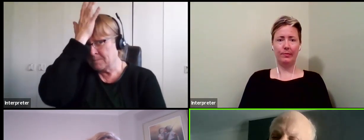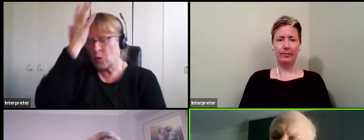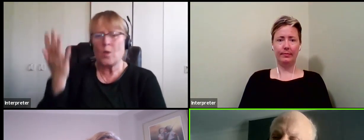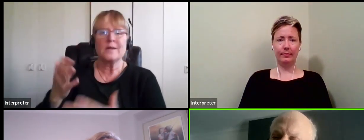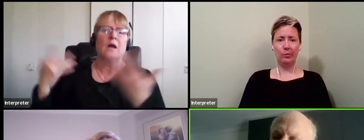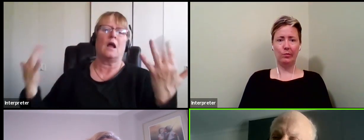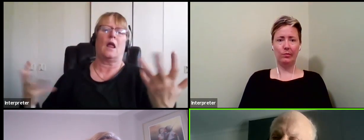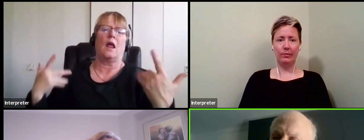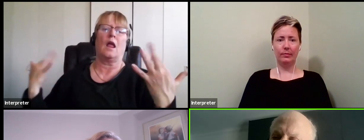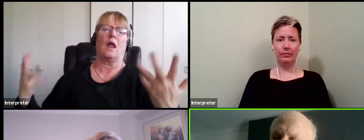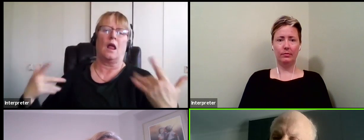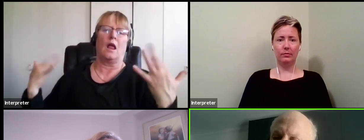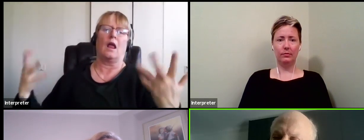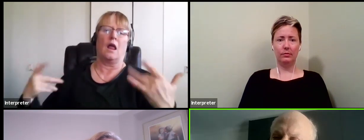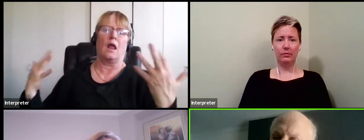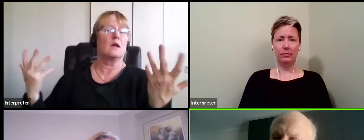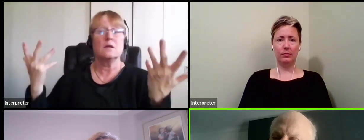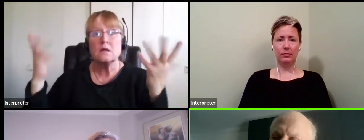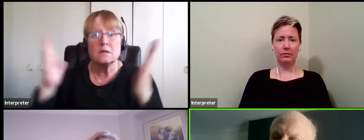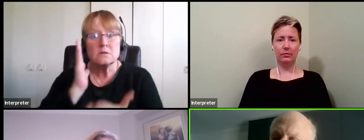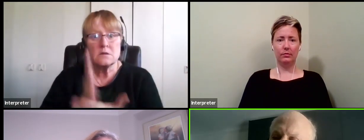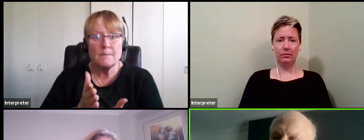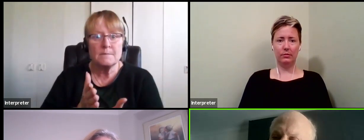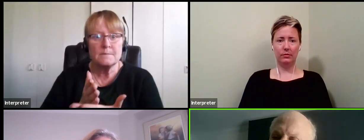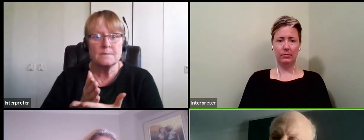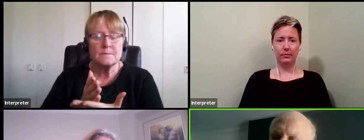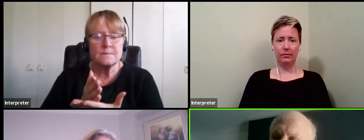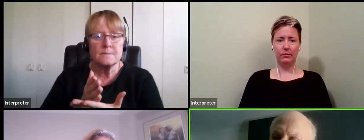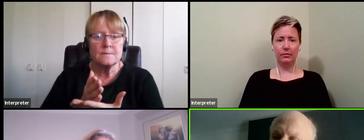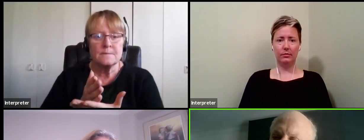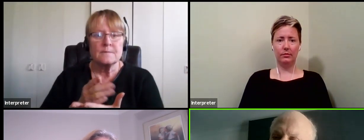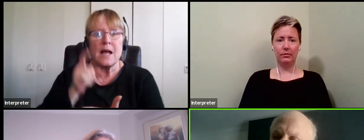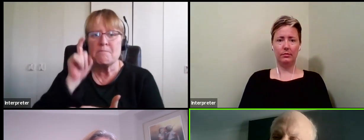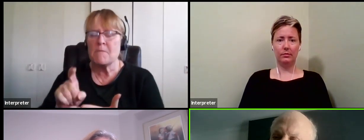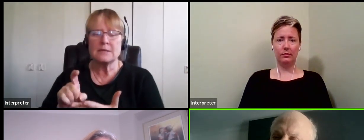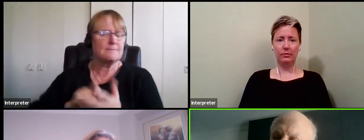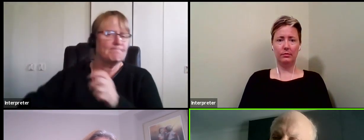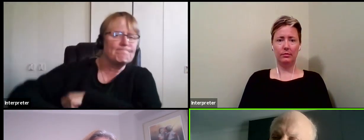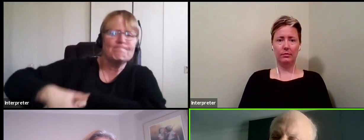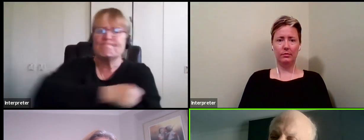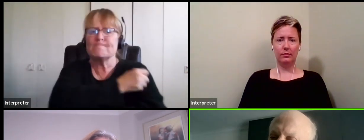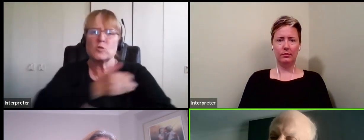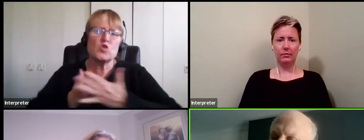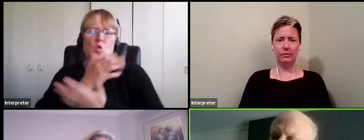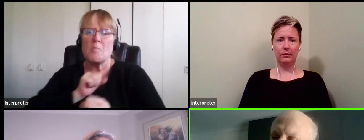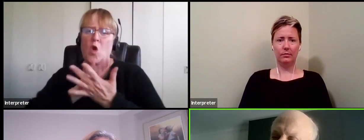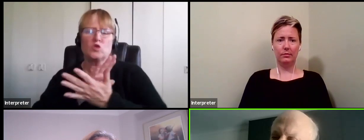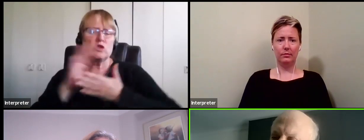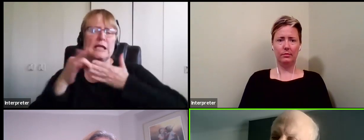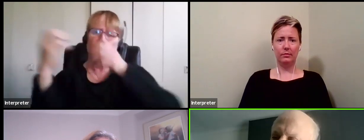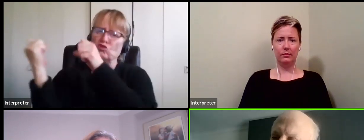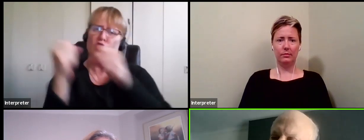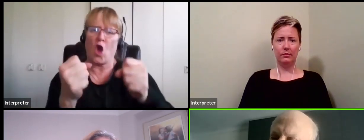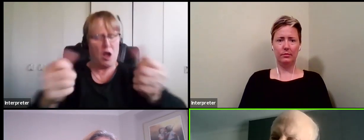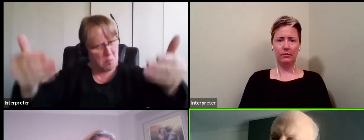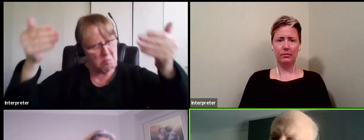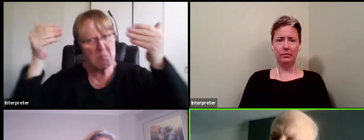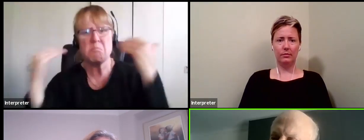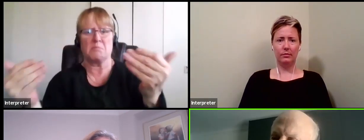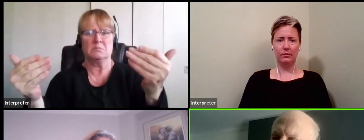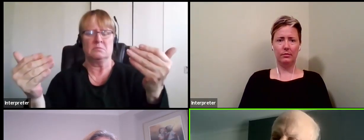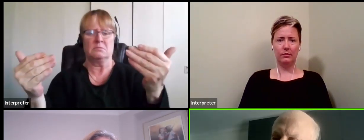has got to stop. It's got to stop, and there needs to be a bold, fresh, new approach with strong leadership on accessibility. It's